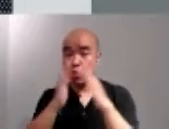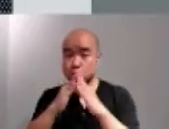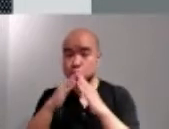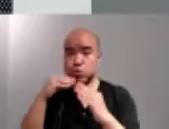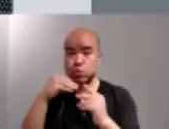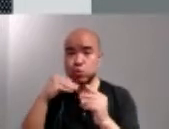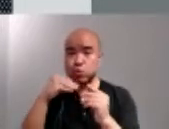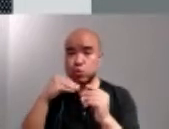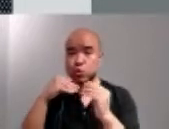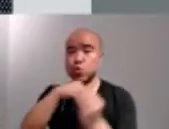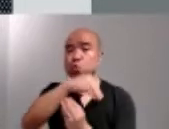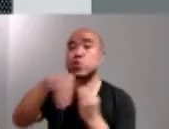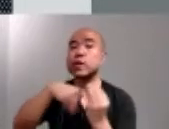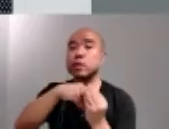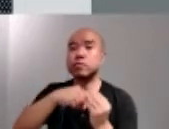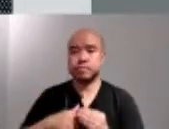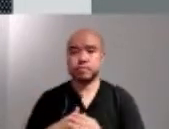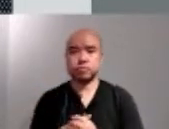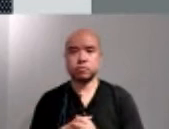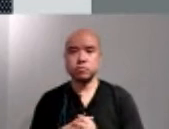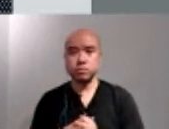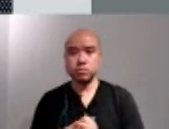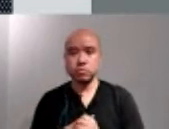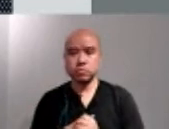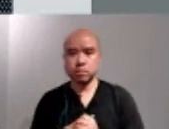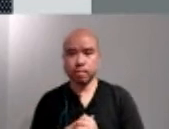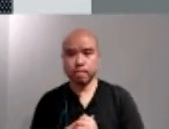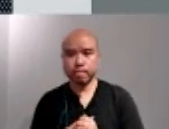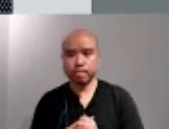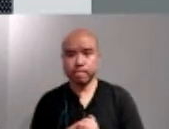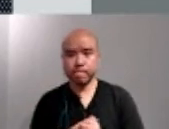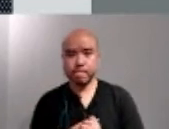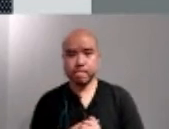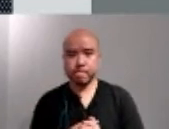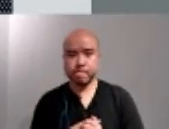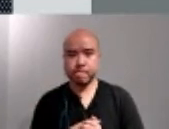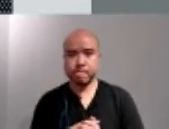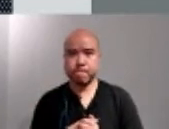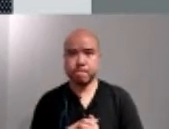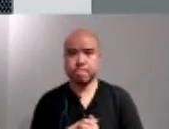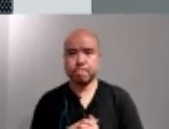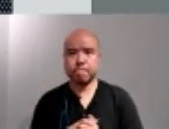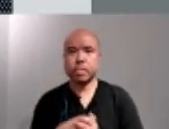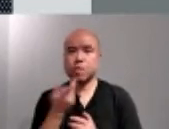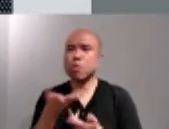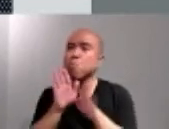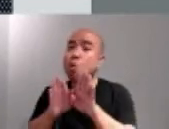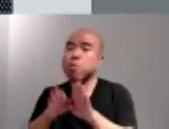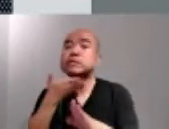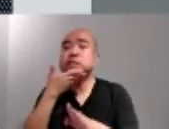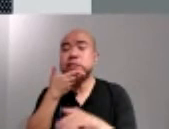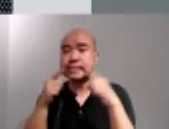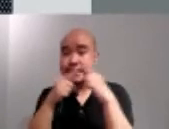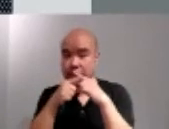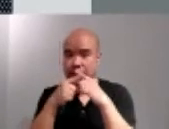because Seoul City is a huge, big city, and there's a lot of housing problem for the young people. Although it